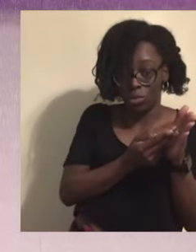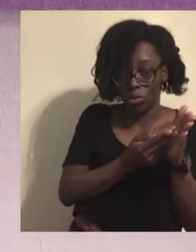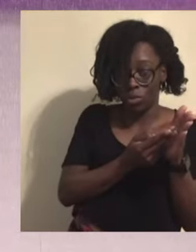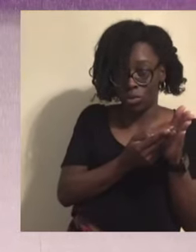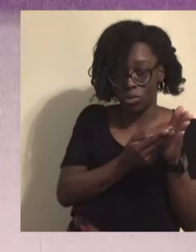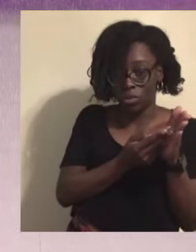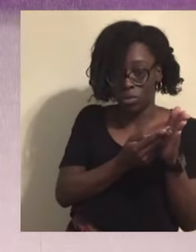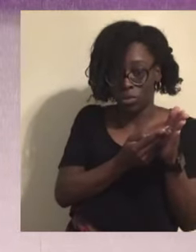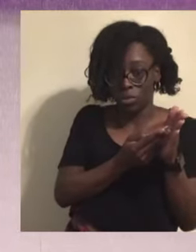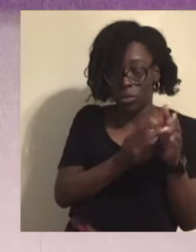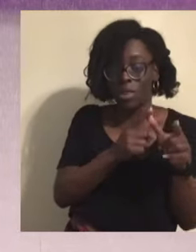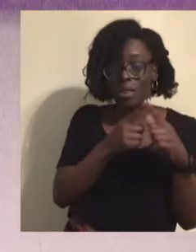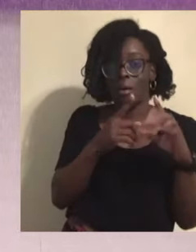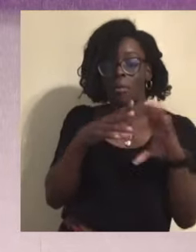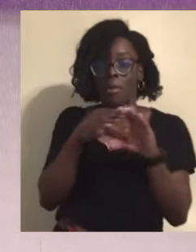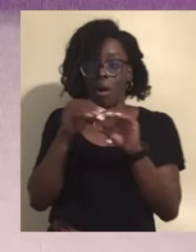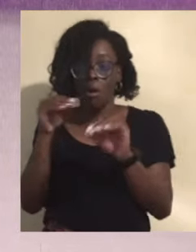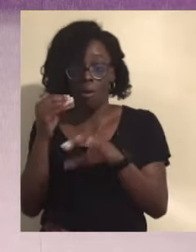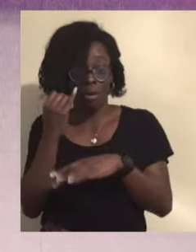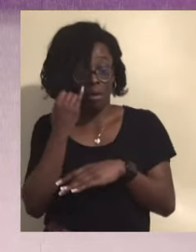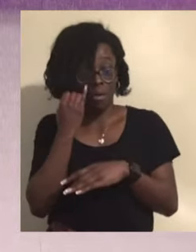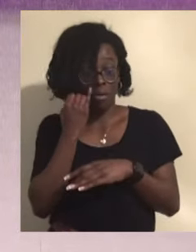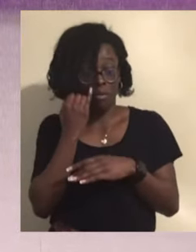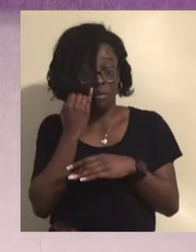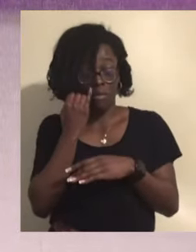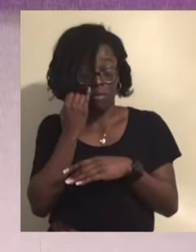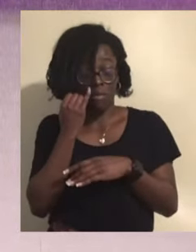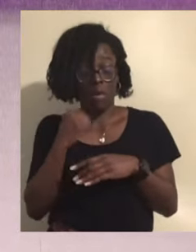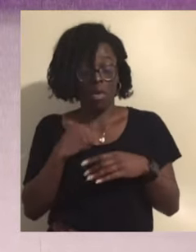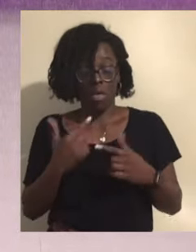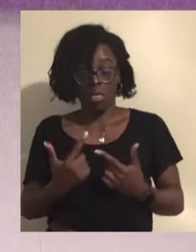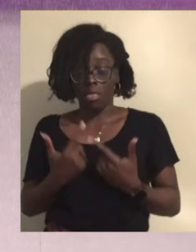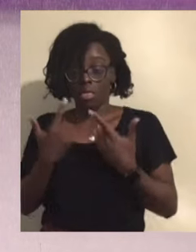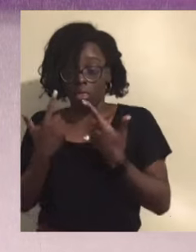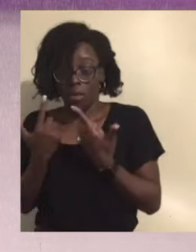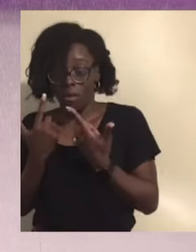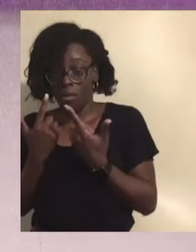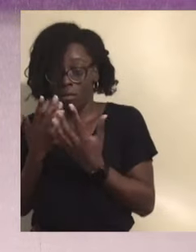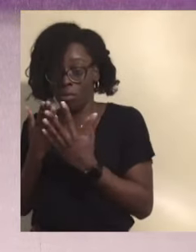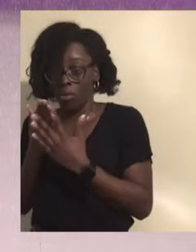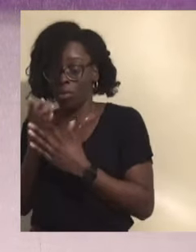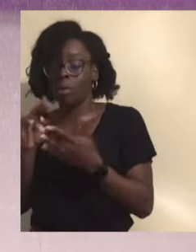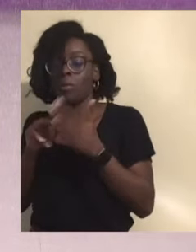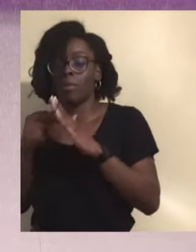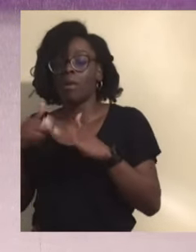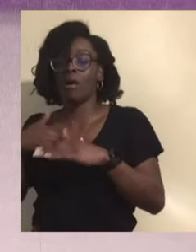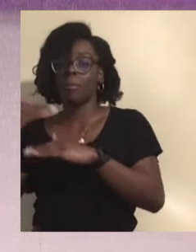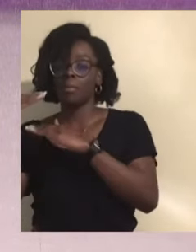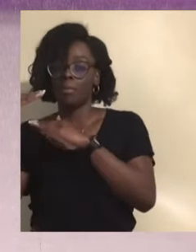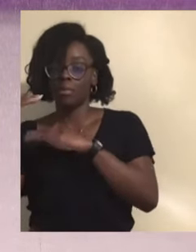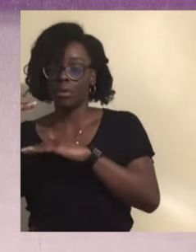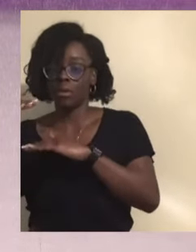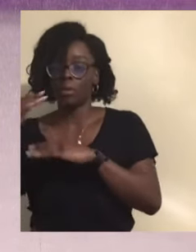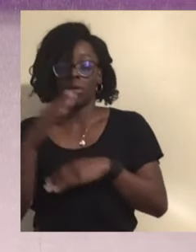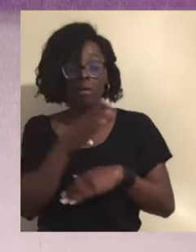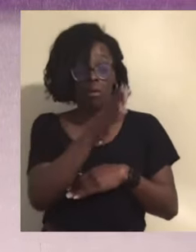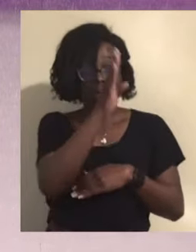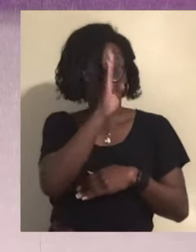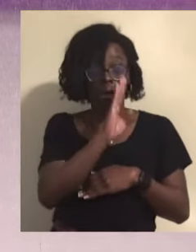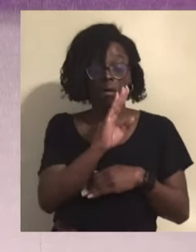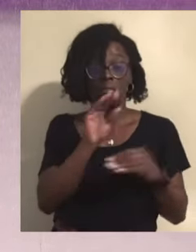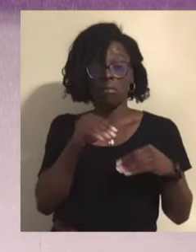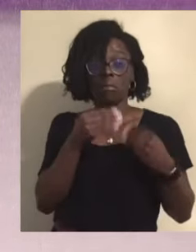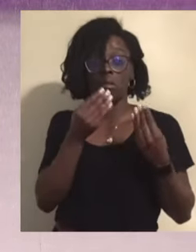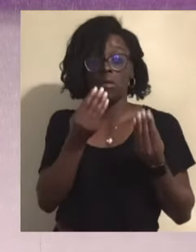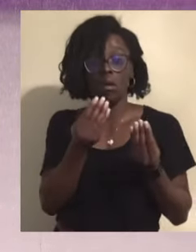that is not according to truth, I'm limited. And so the first thing God gave Noah was truth. What did he tell him? It's